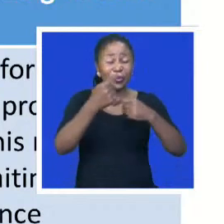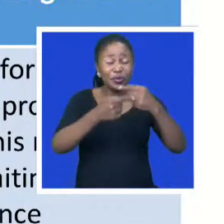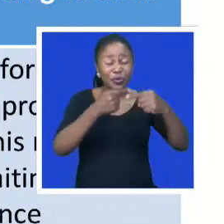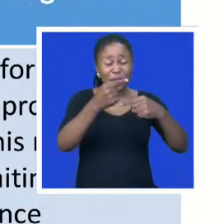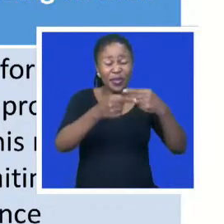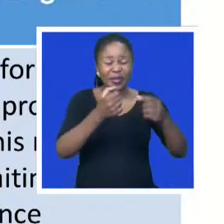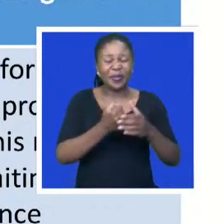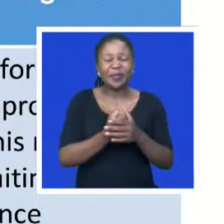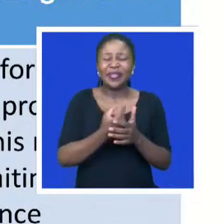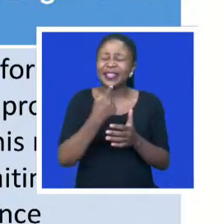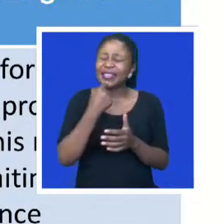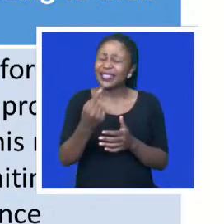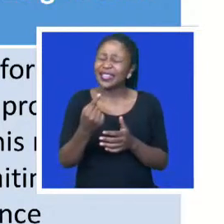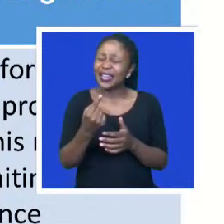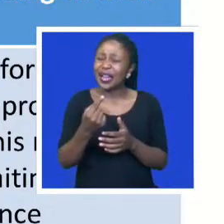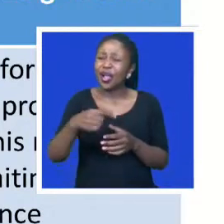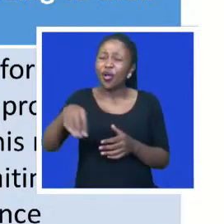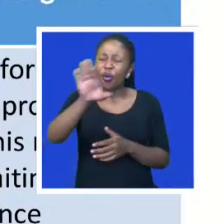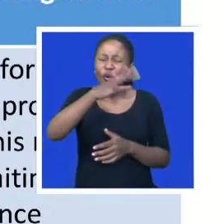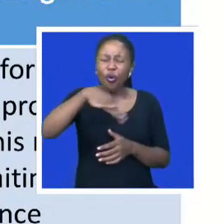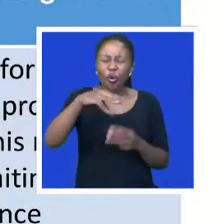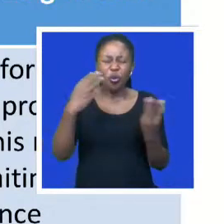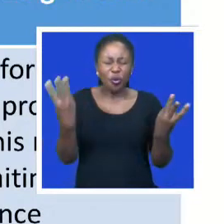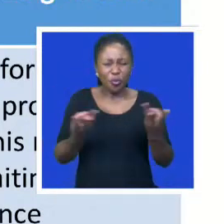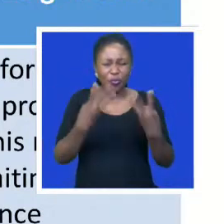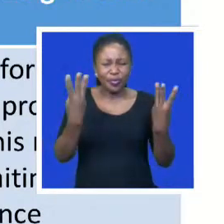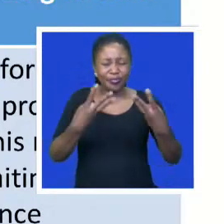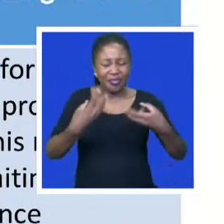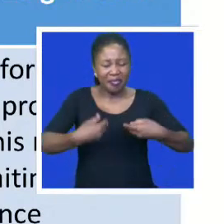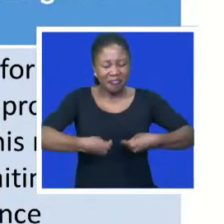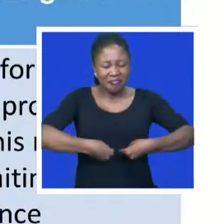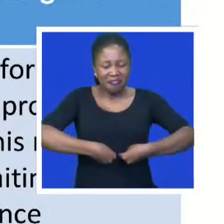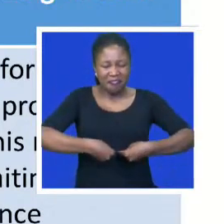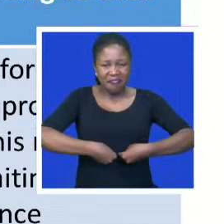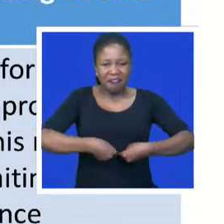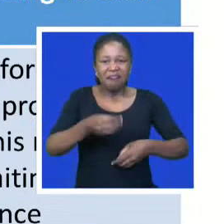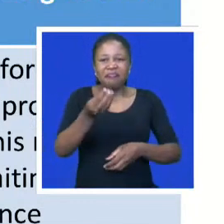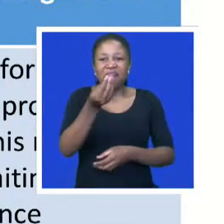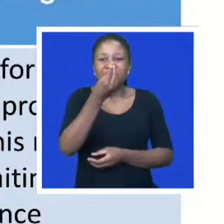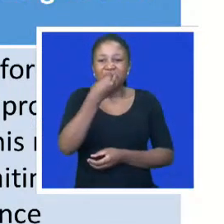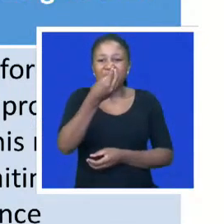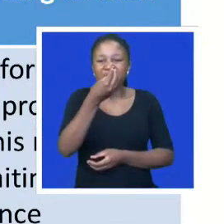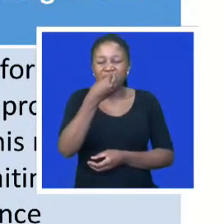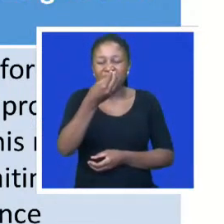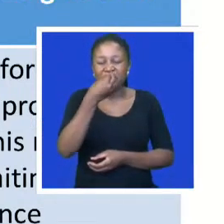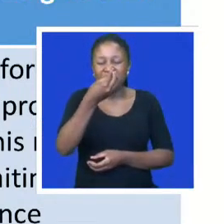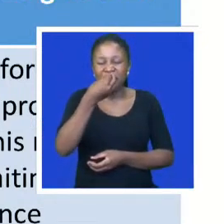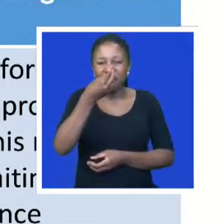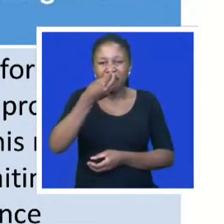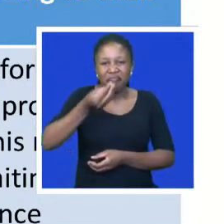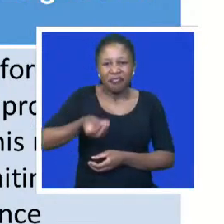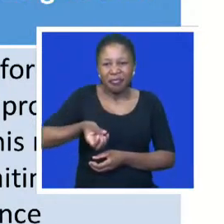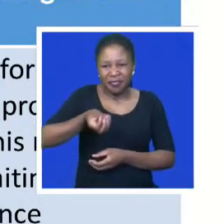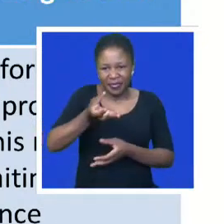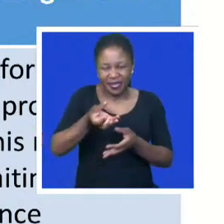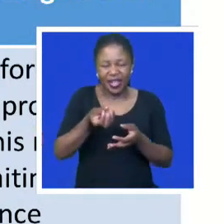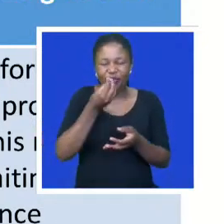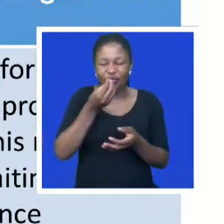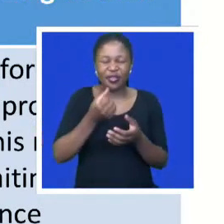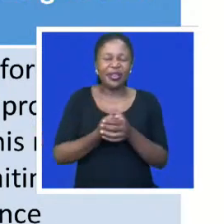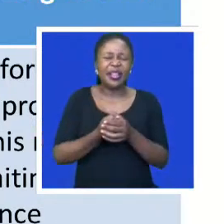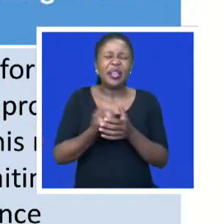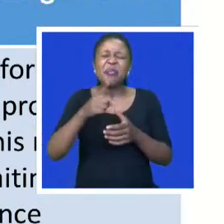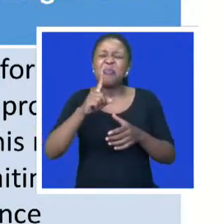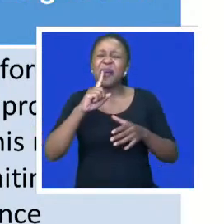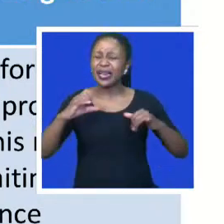the hungry with good things, and the rich he sent empty away. The meaning,